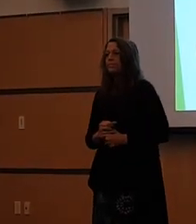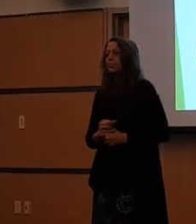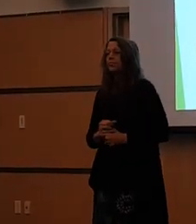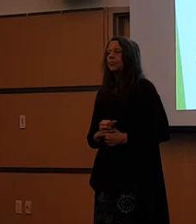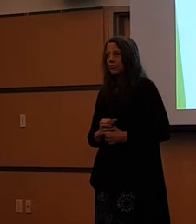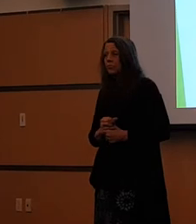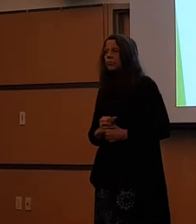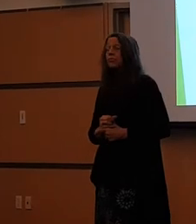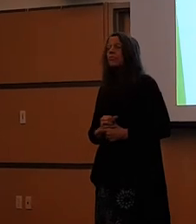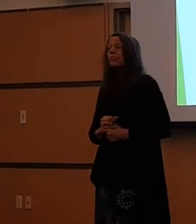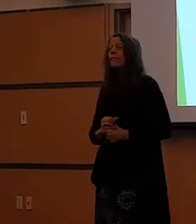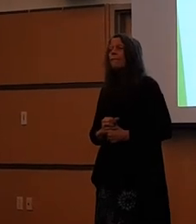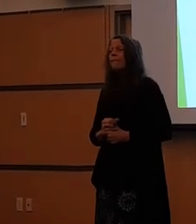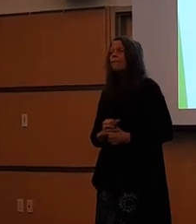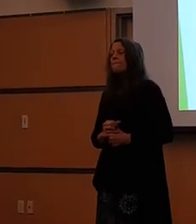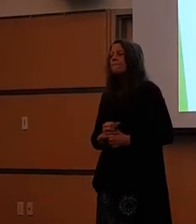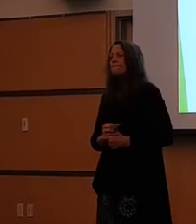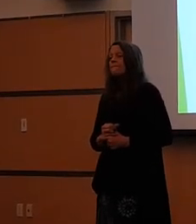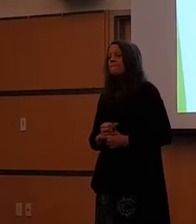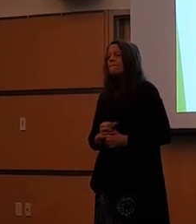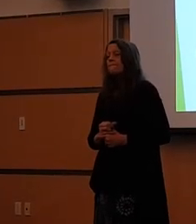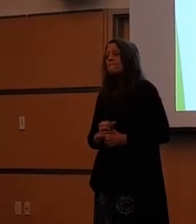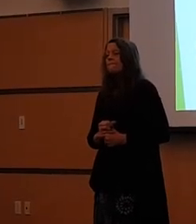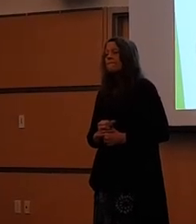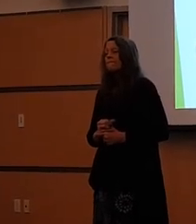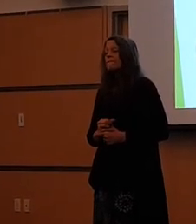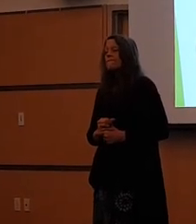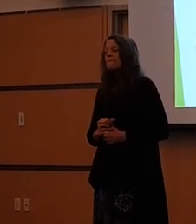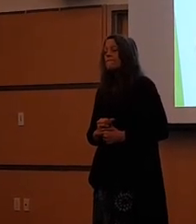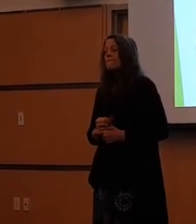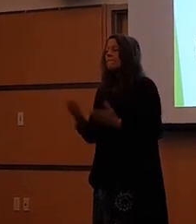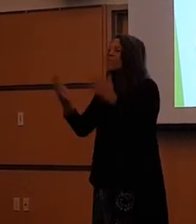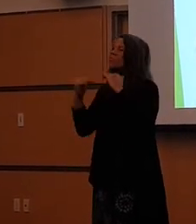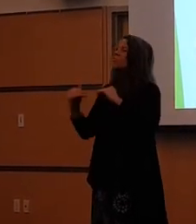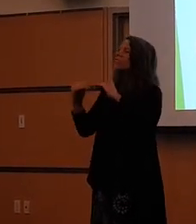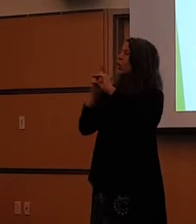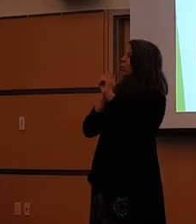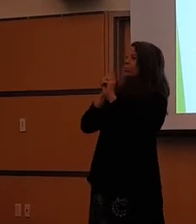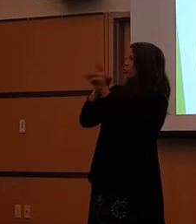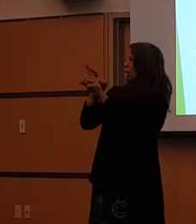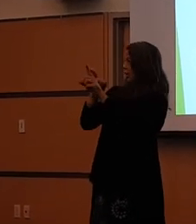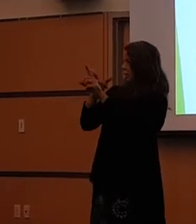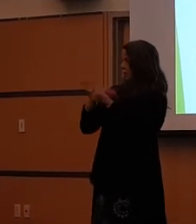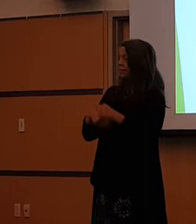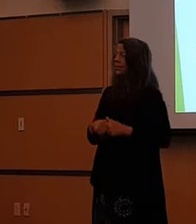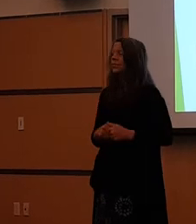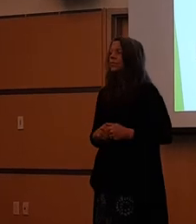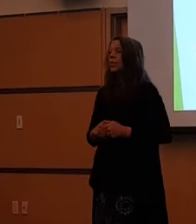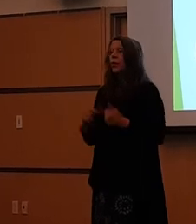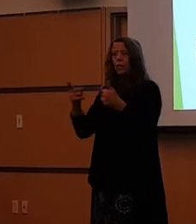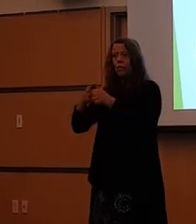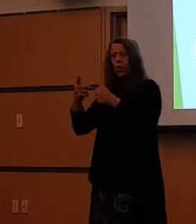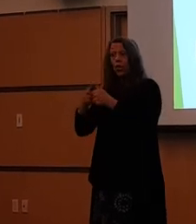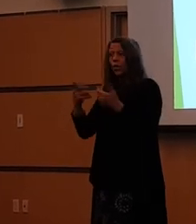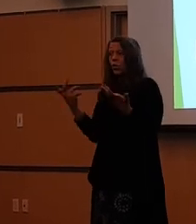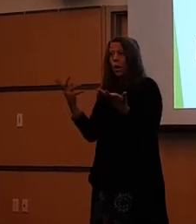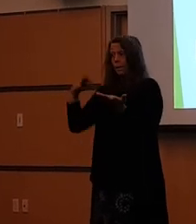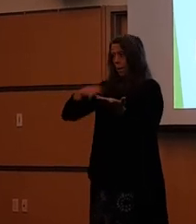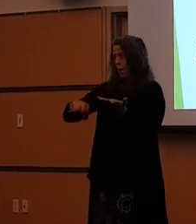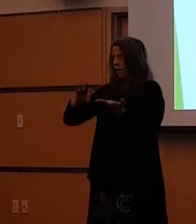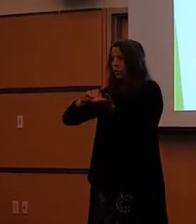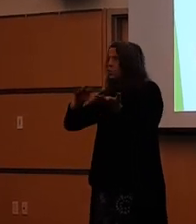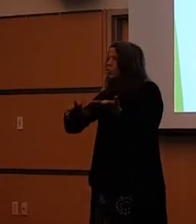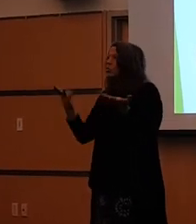Okay, what are the objectives of this application? Well, first of all, for the students, certainly helping